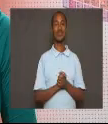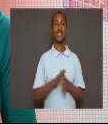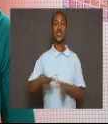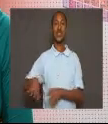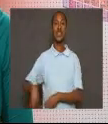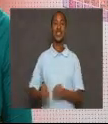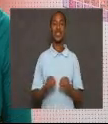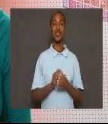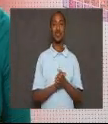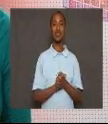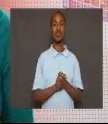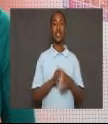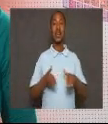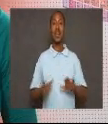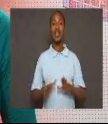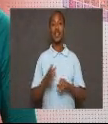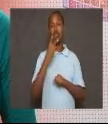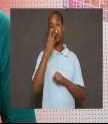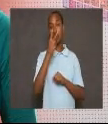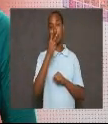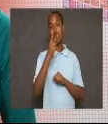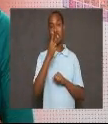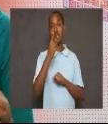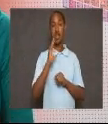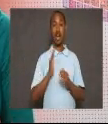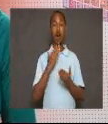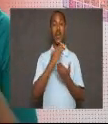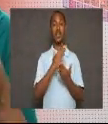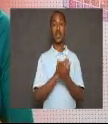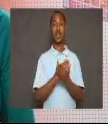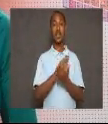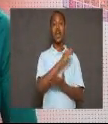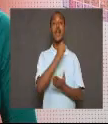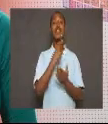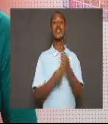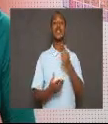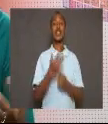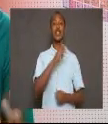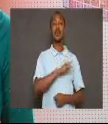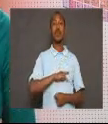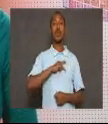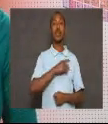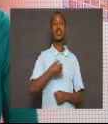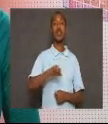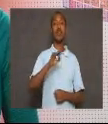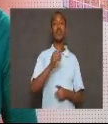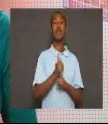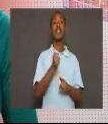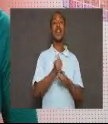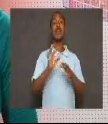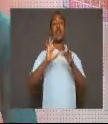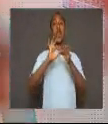Students, let us move on with our lesson and discuss the properties of metallic